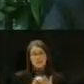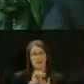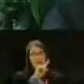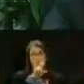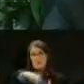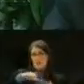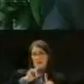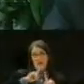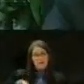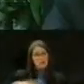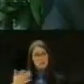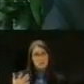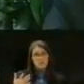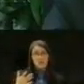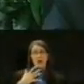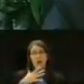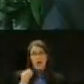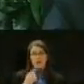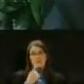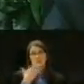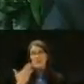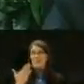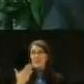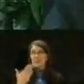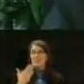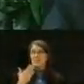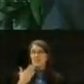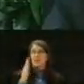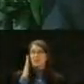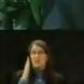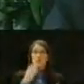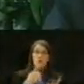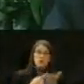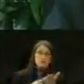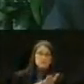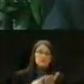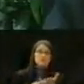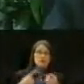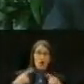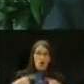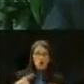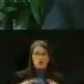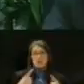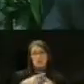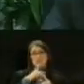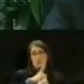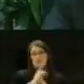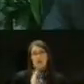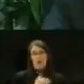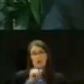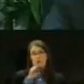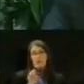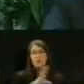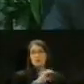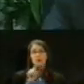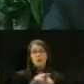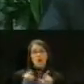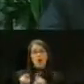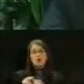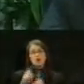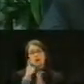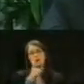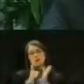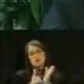to be arguing in defense of the case. In addition to that, the law, the new legislation